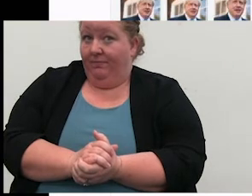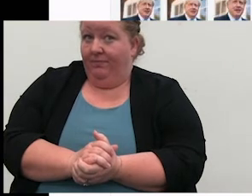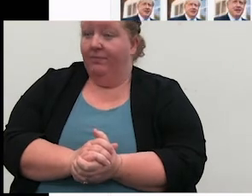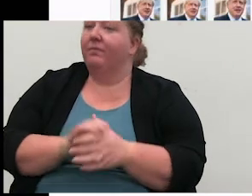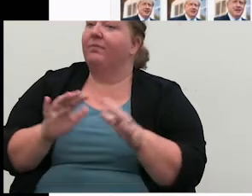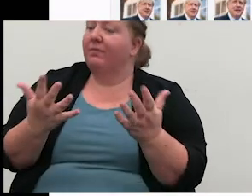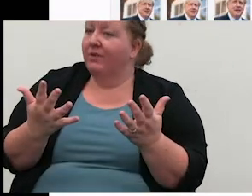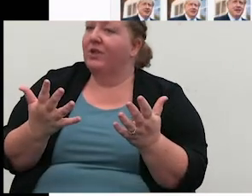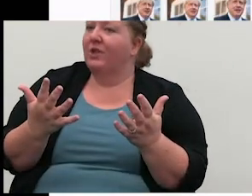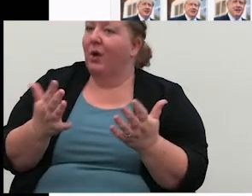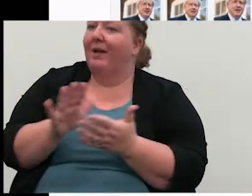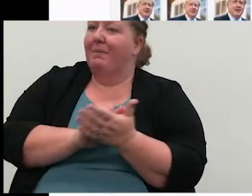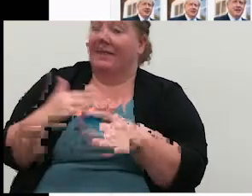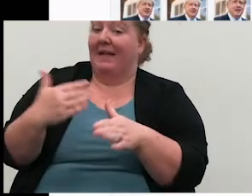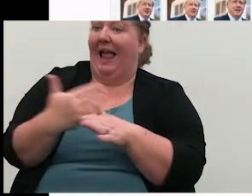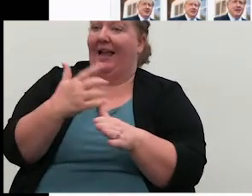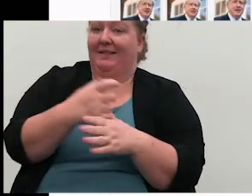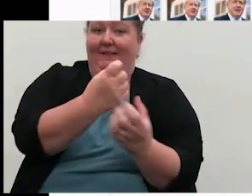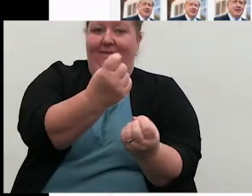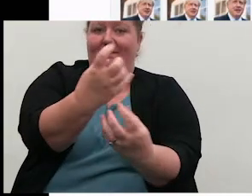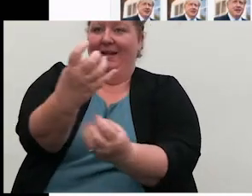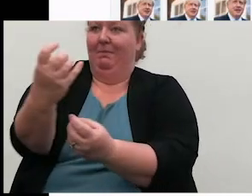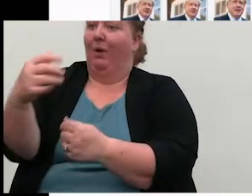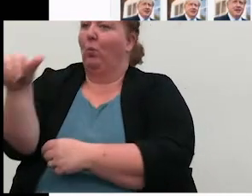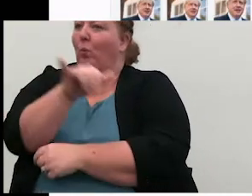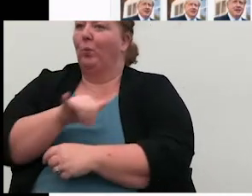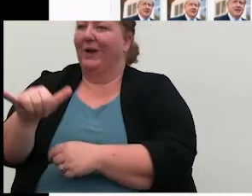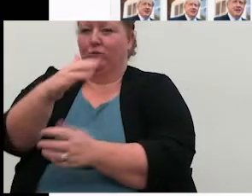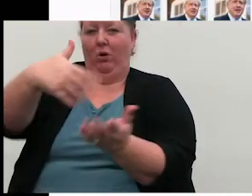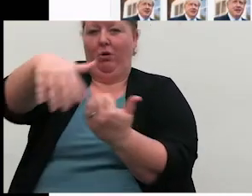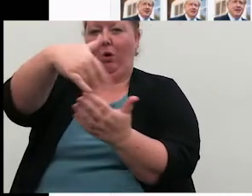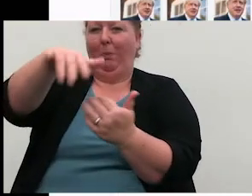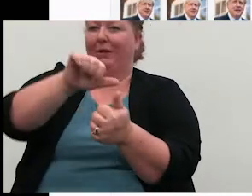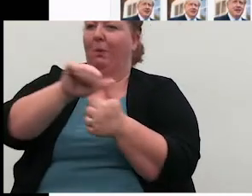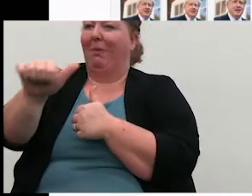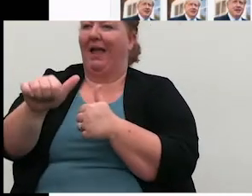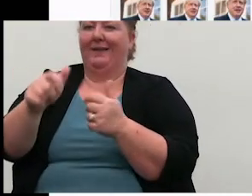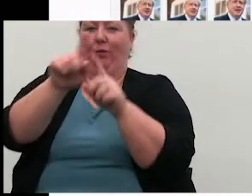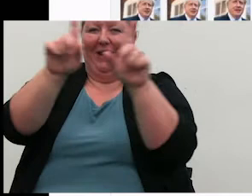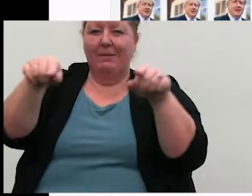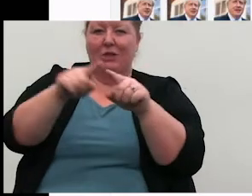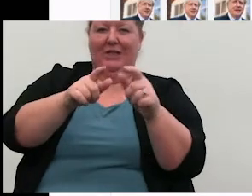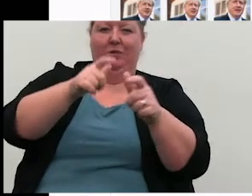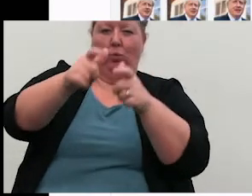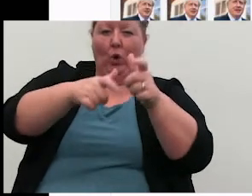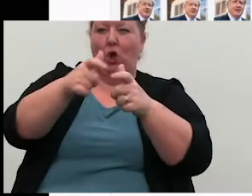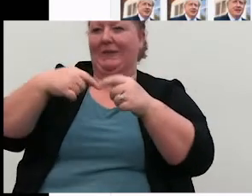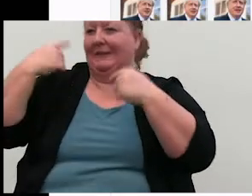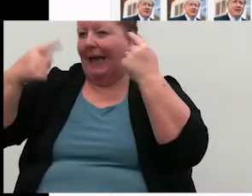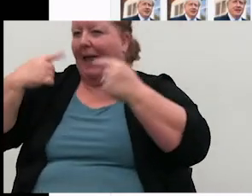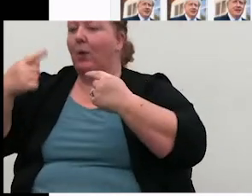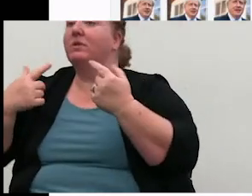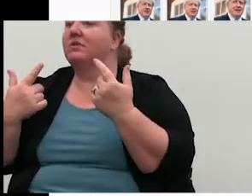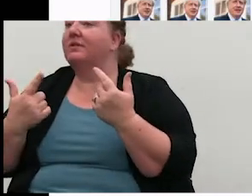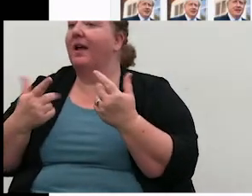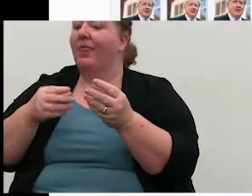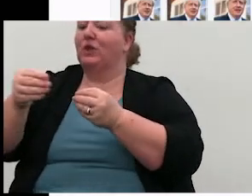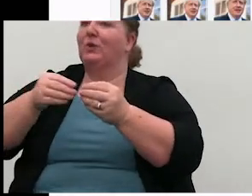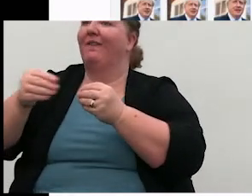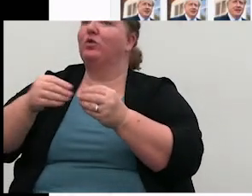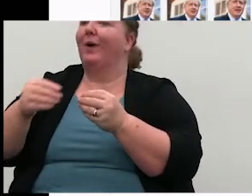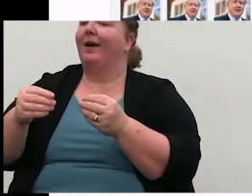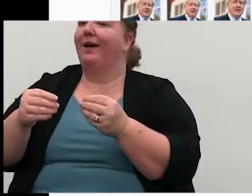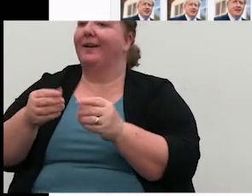So they're getting active feedback on which is the best performing combination of images and words and sounds and so on, and the software